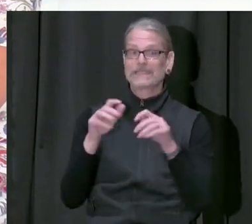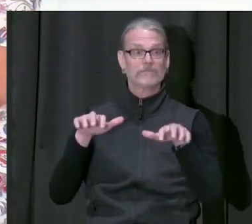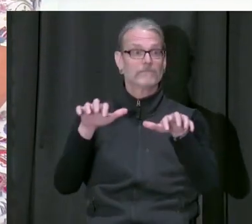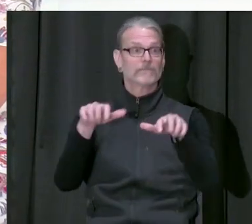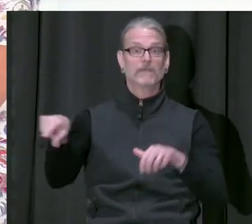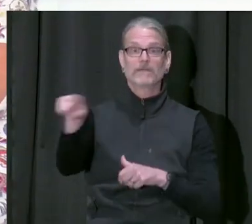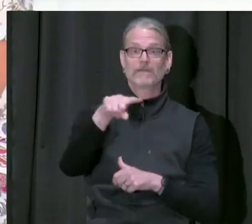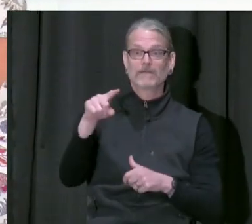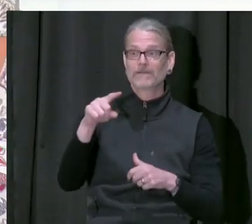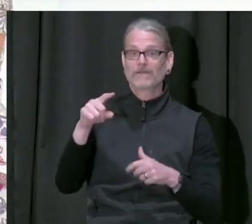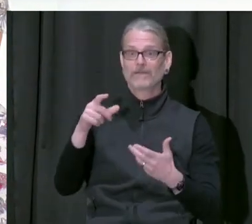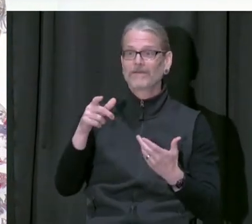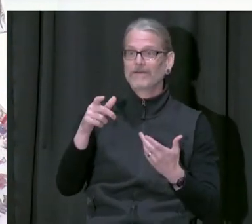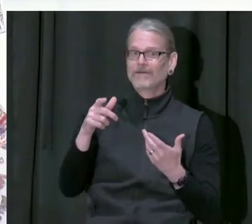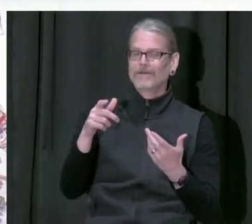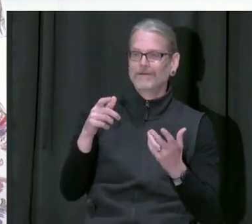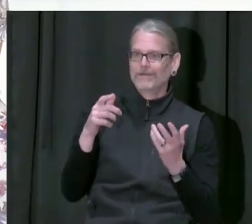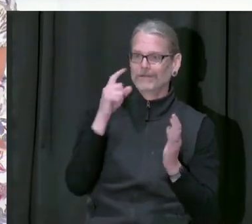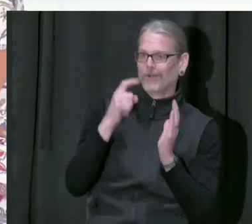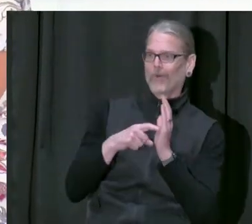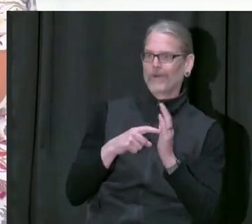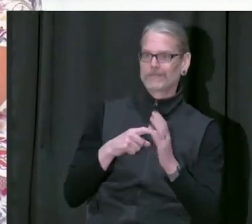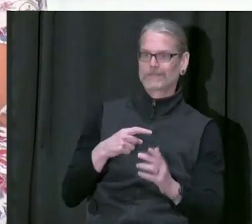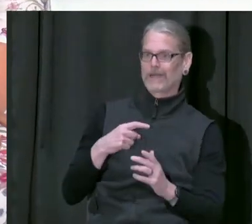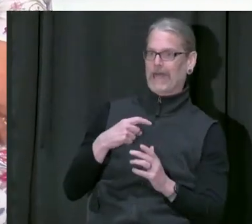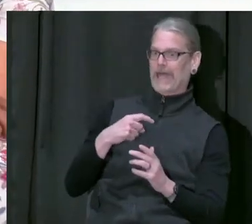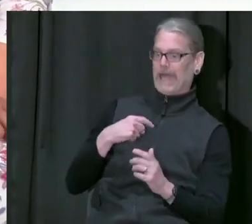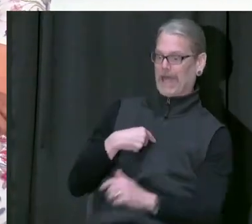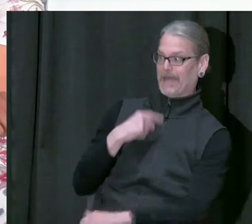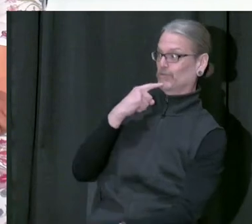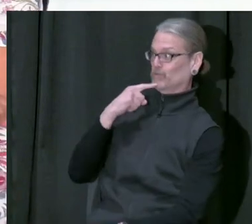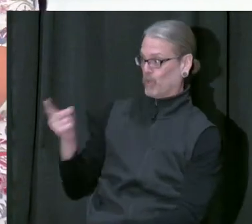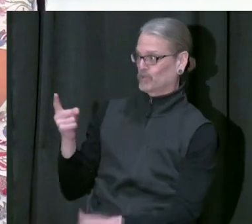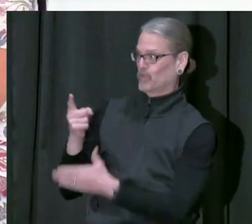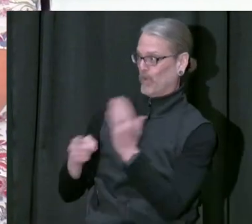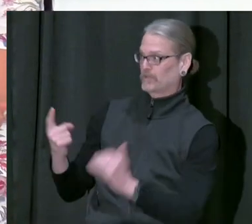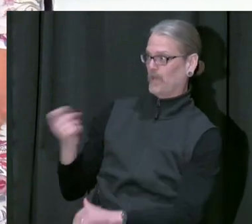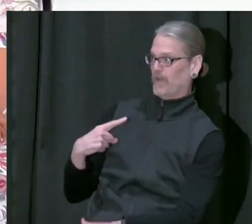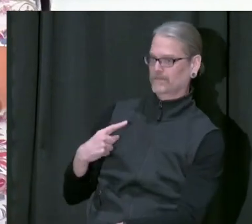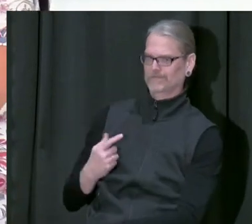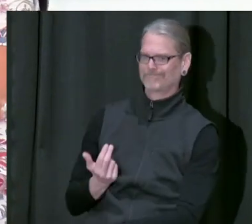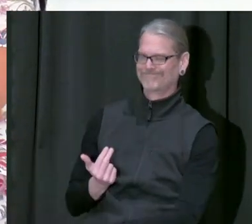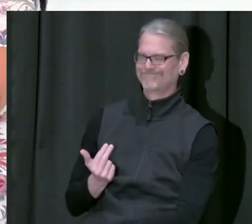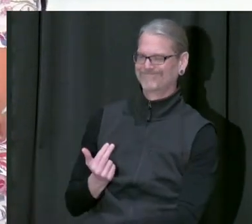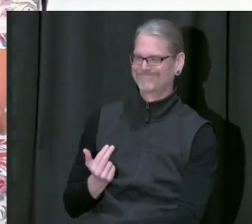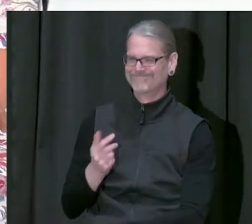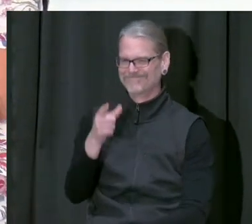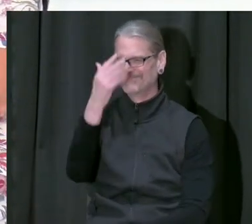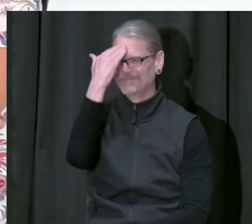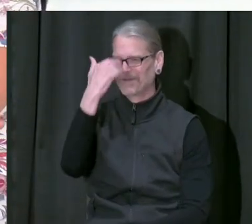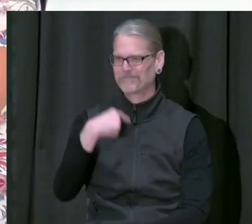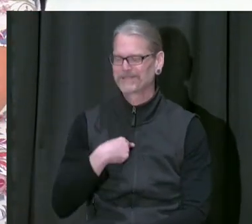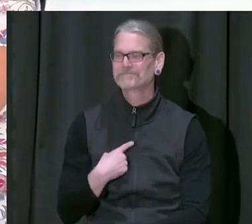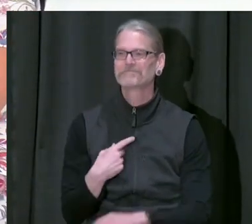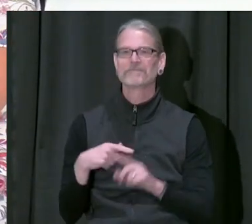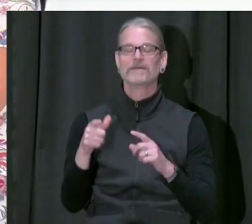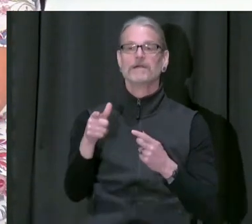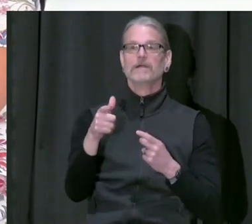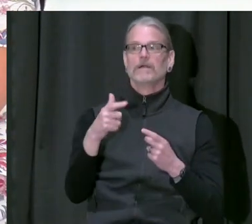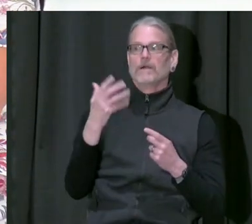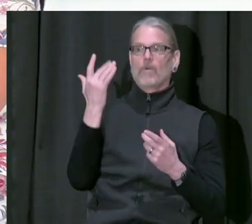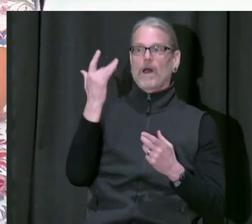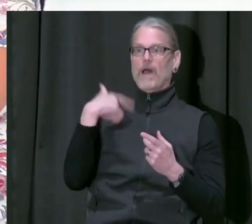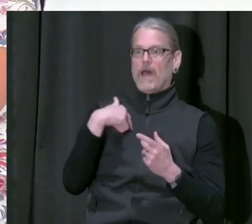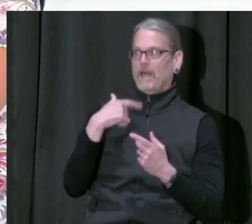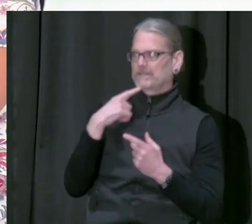the fact that Monica told you what question to ask first. So the reason why I said to begin